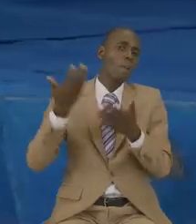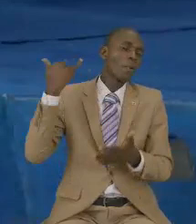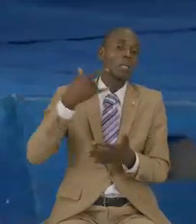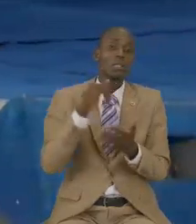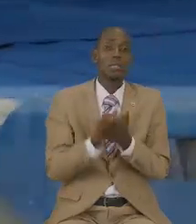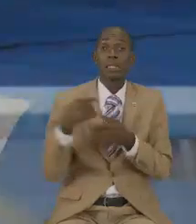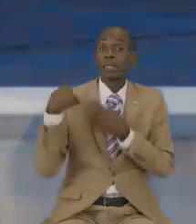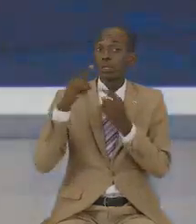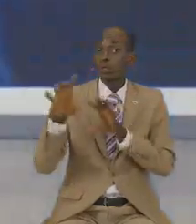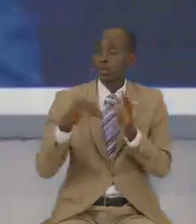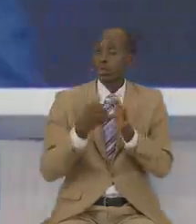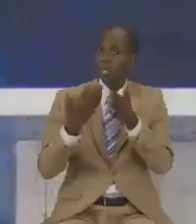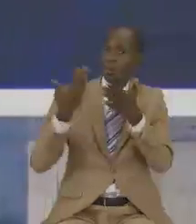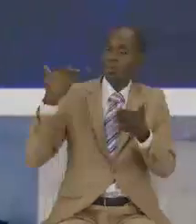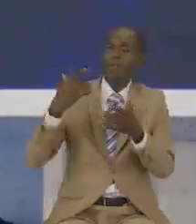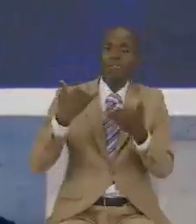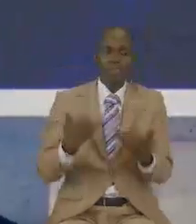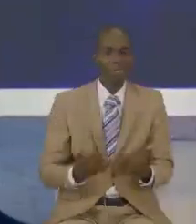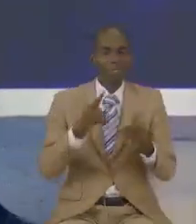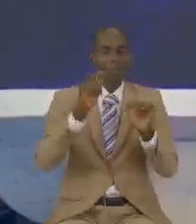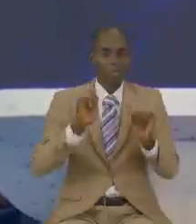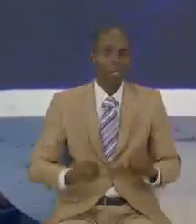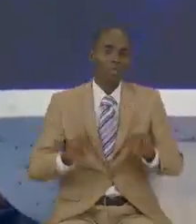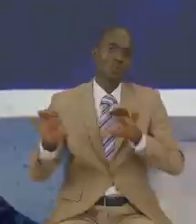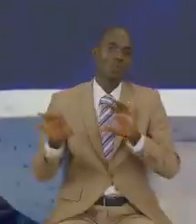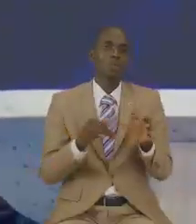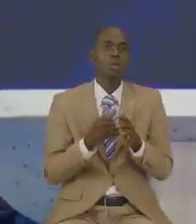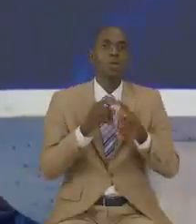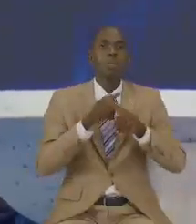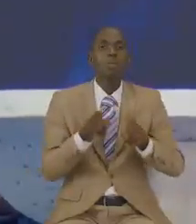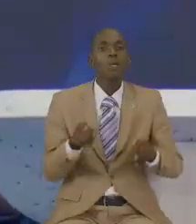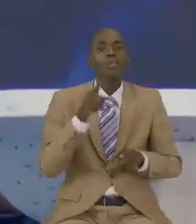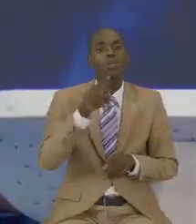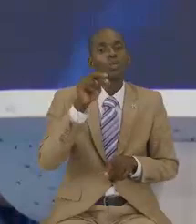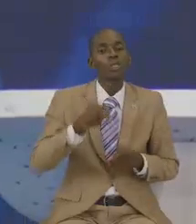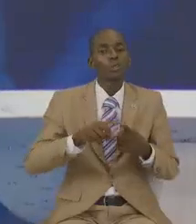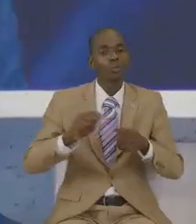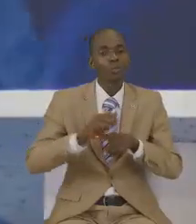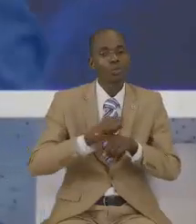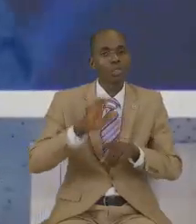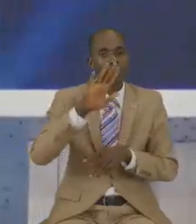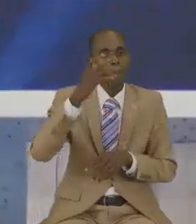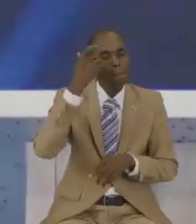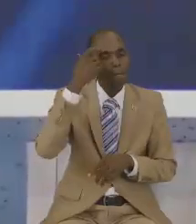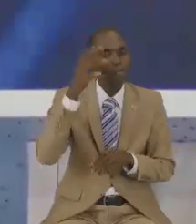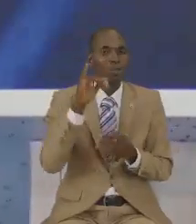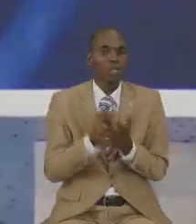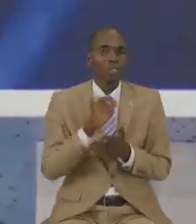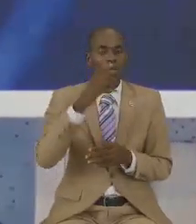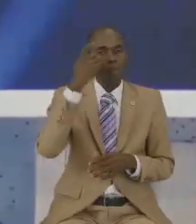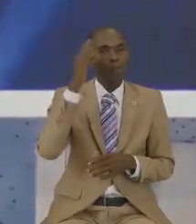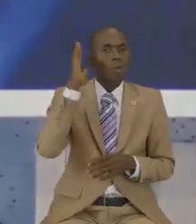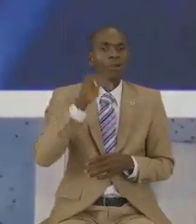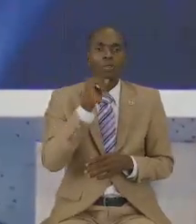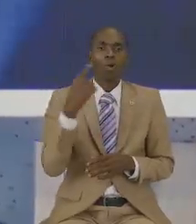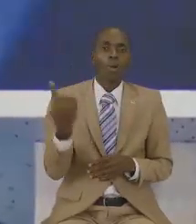that before, you can do this now. But you need to train that mind so that your mind will not be bringing